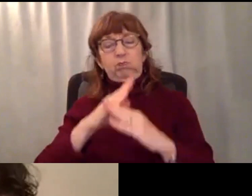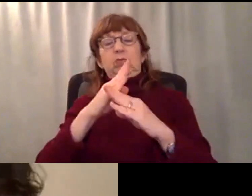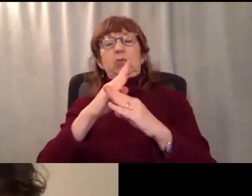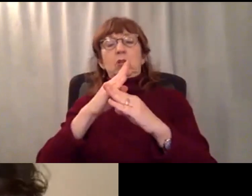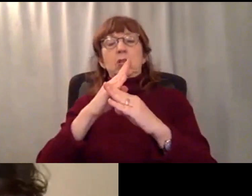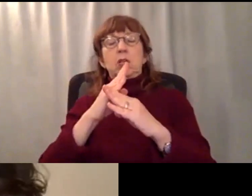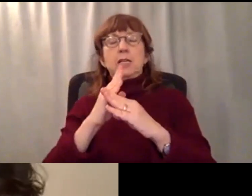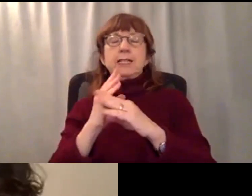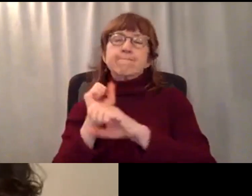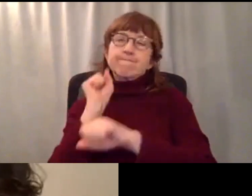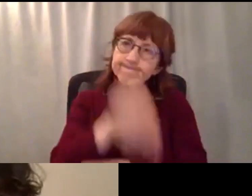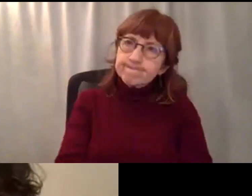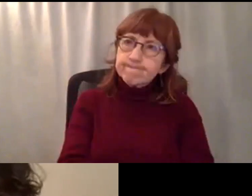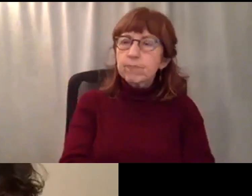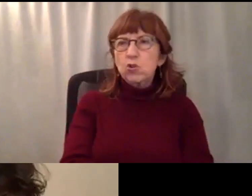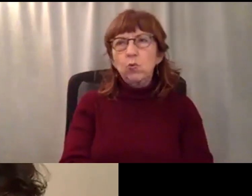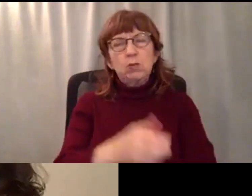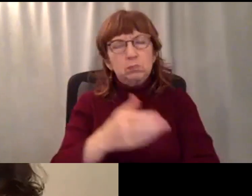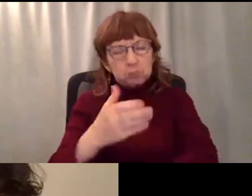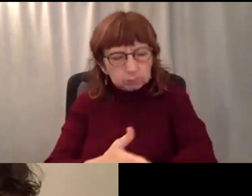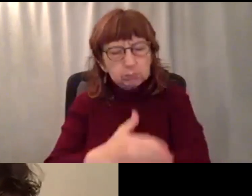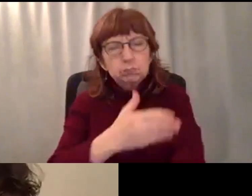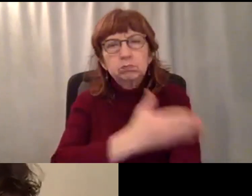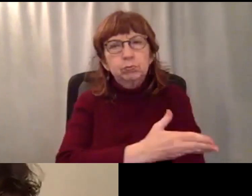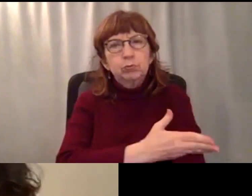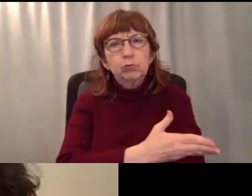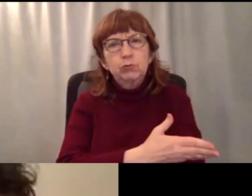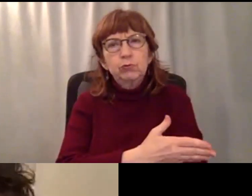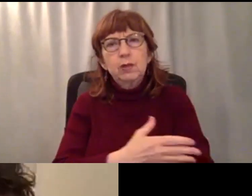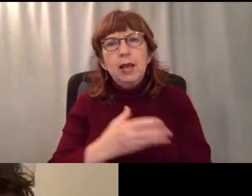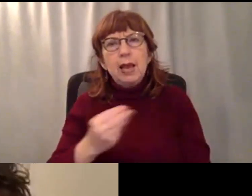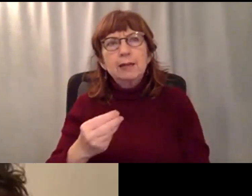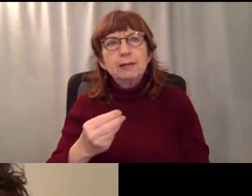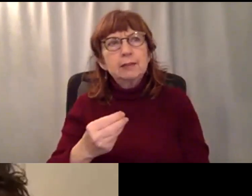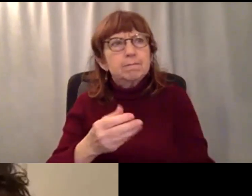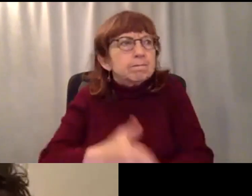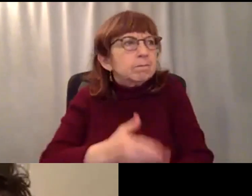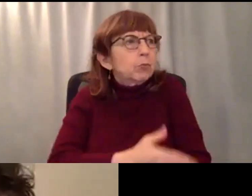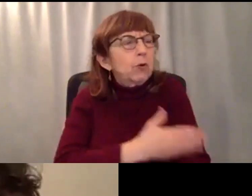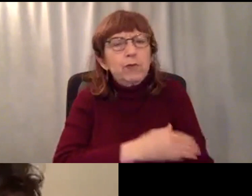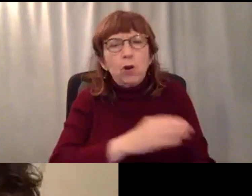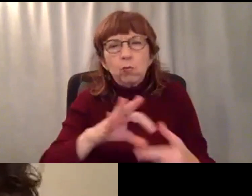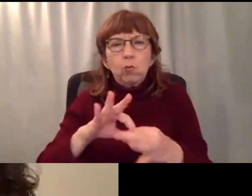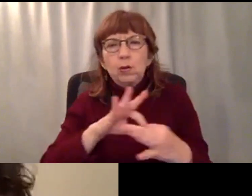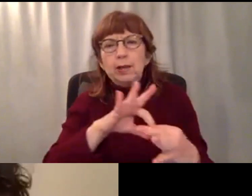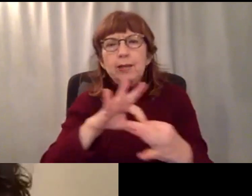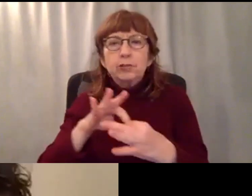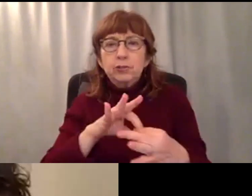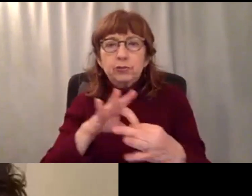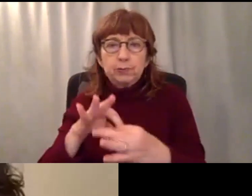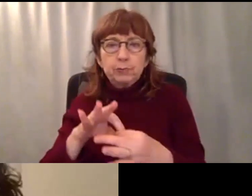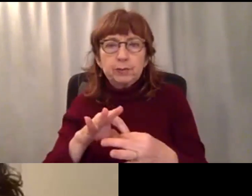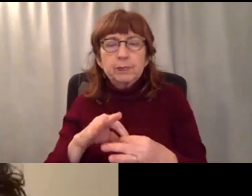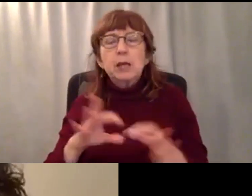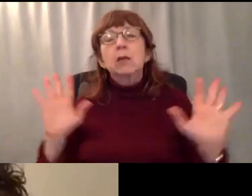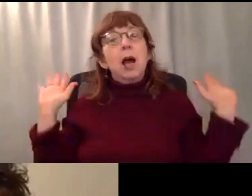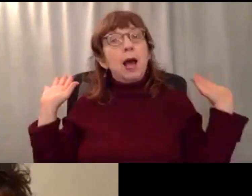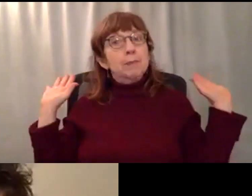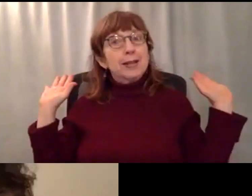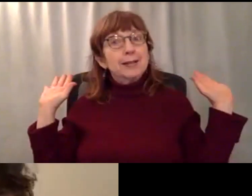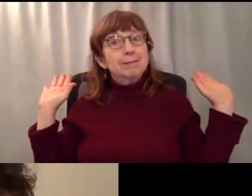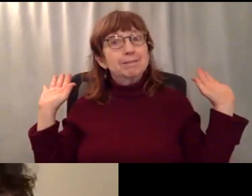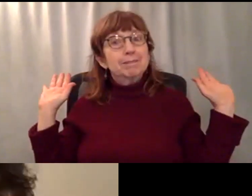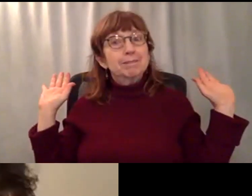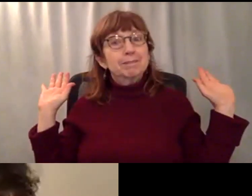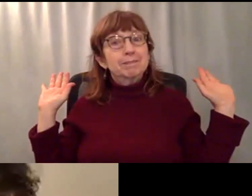better yourself and, you know, to better your relationships as well, which I have a hard time with. So I'm done now. I